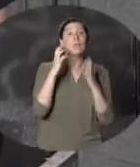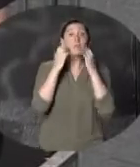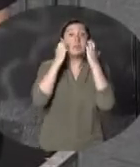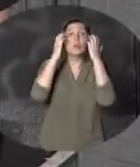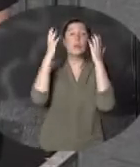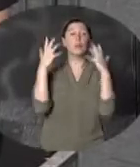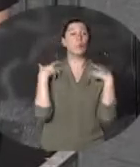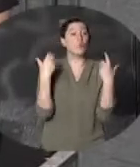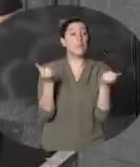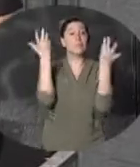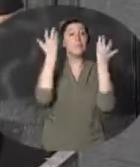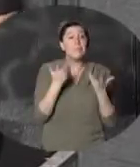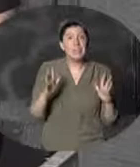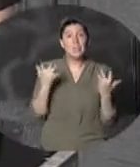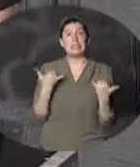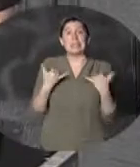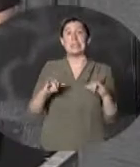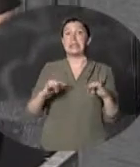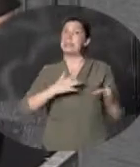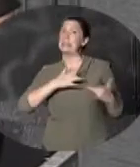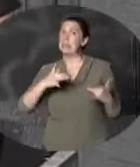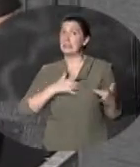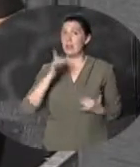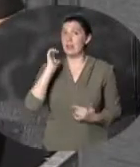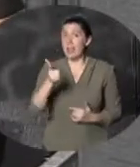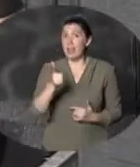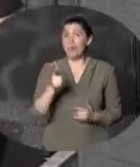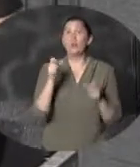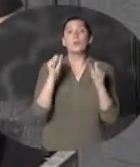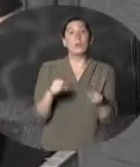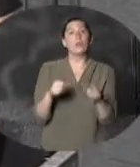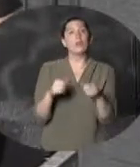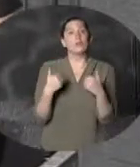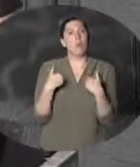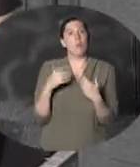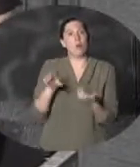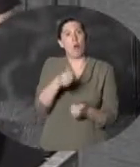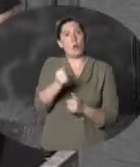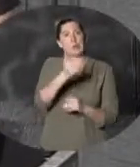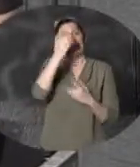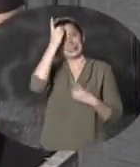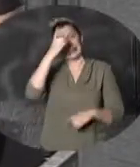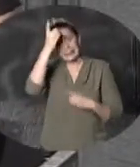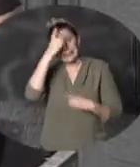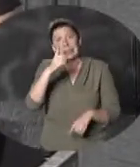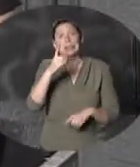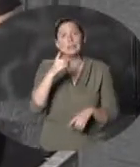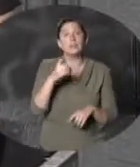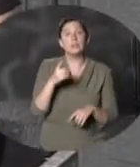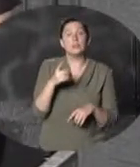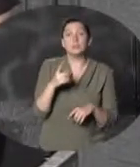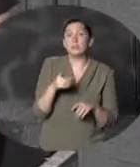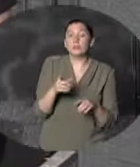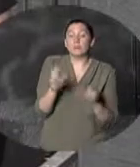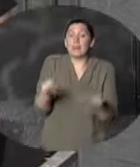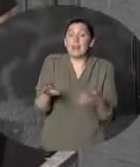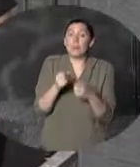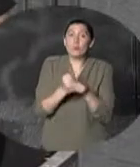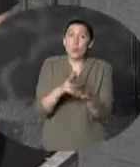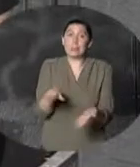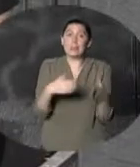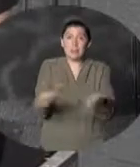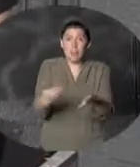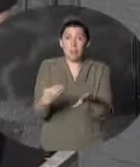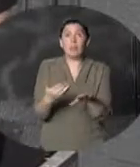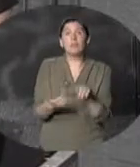woods. Right. So years and years later, you can have a sclerosing illness that is 100% fatal and is most at risk